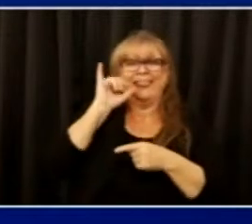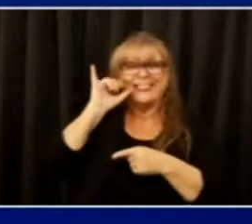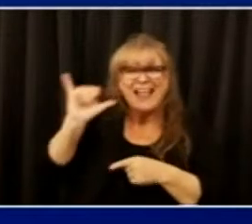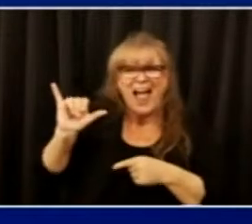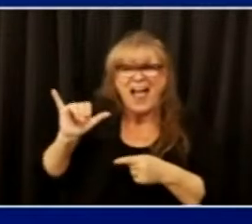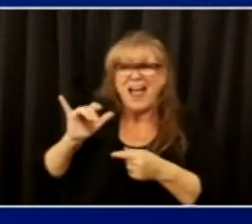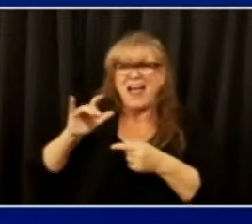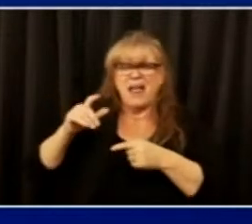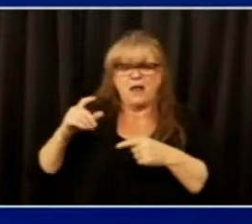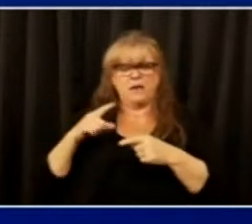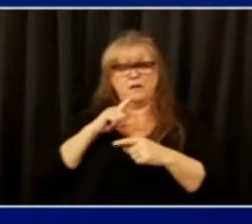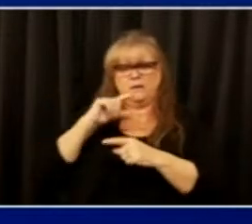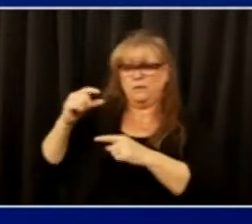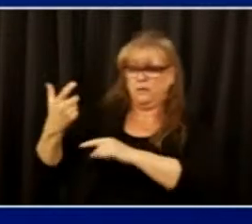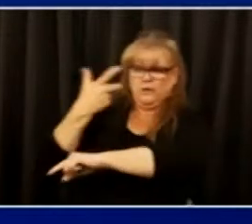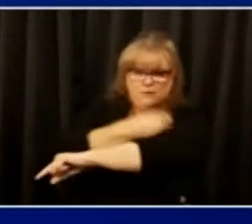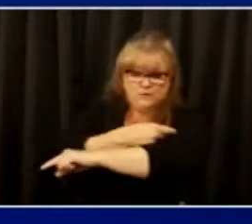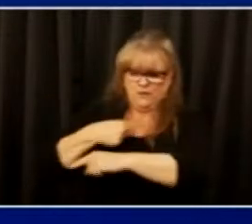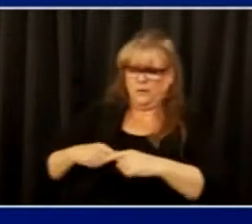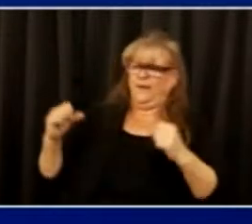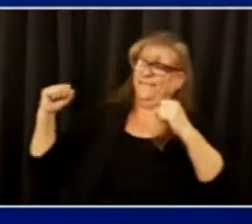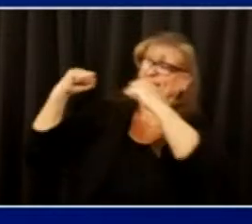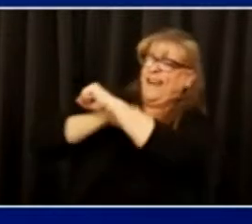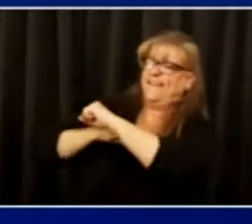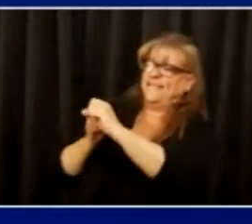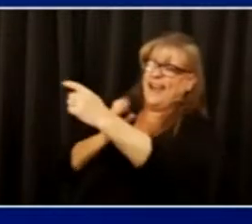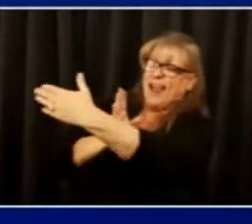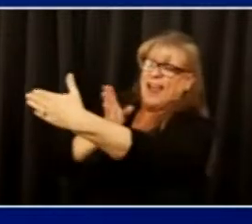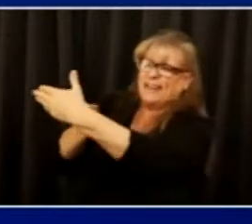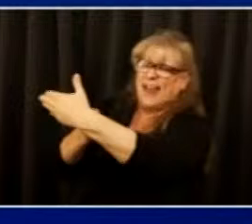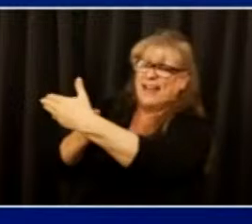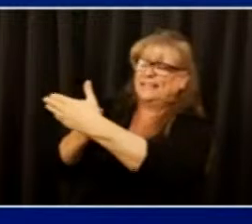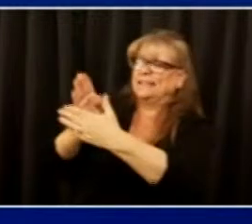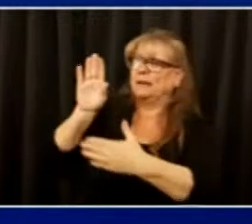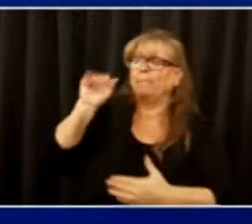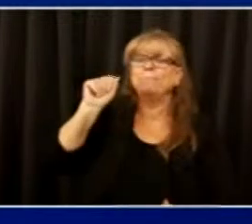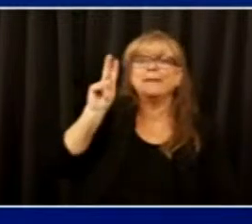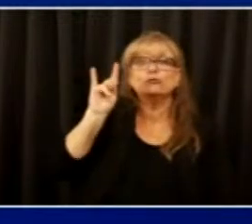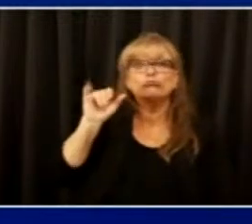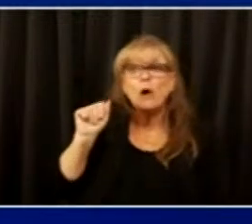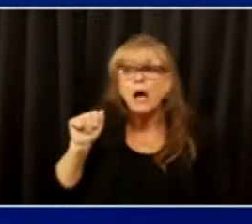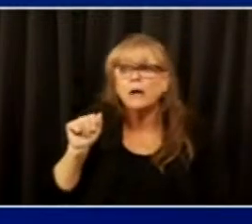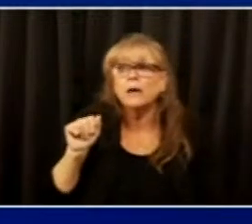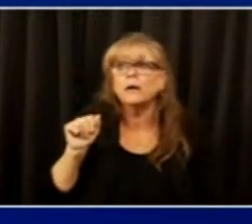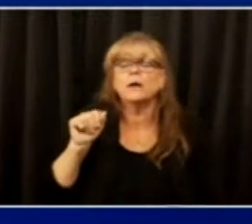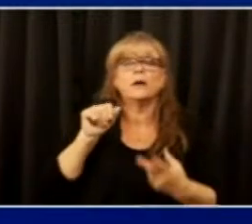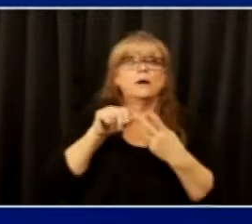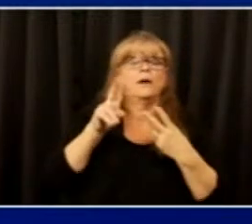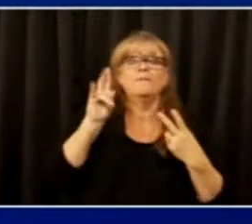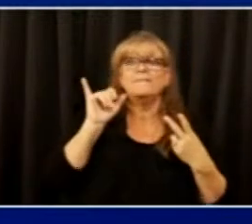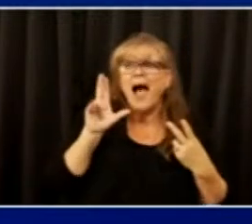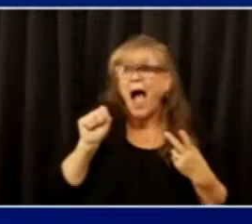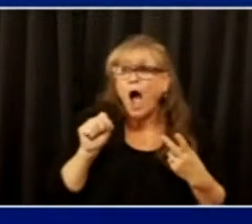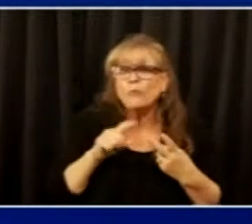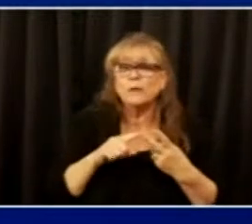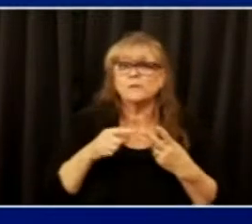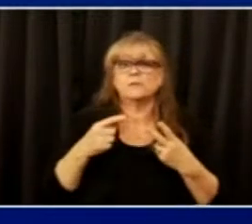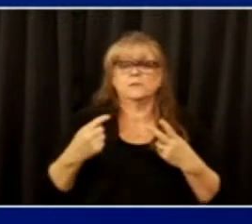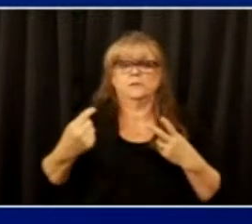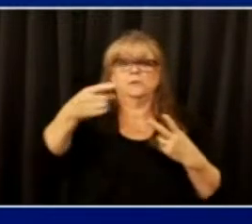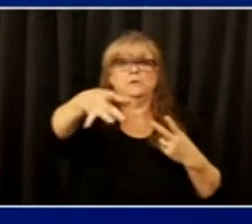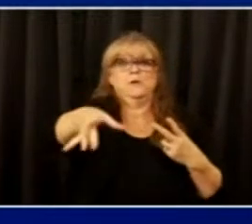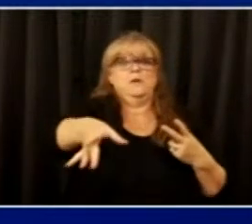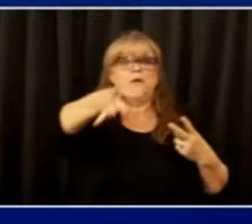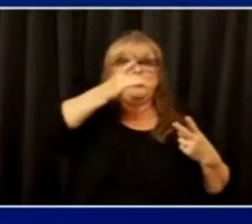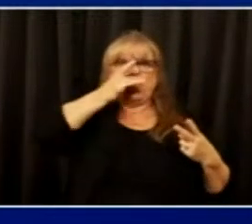can happen. So when you become infected with a virus, let's say chicken pox, you get quite sick. Your immune system